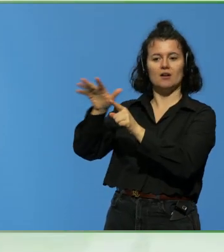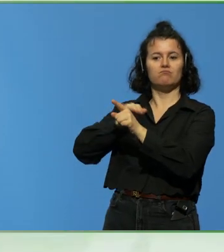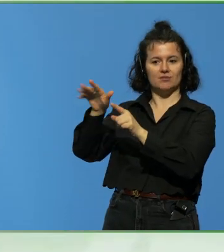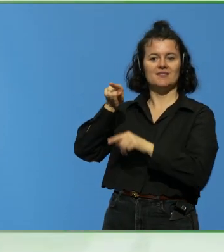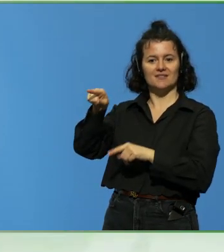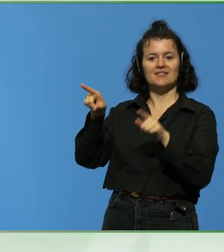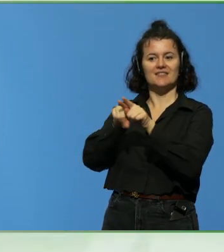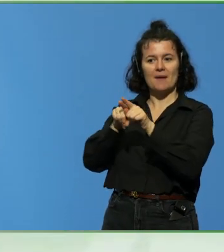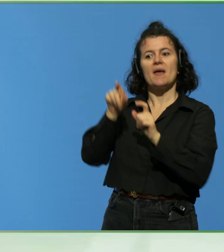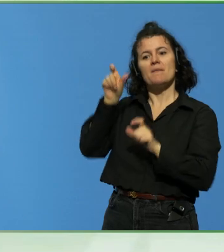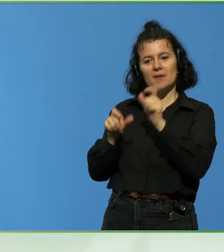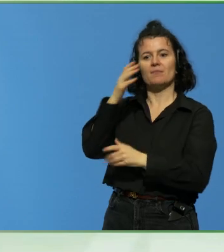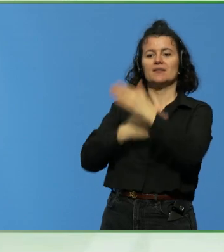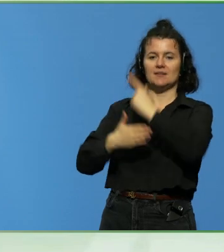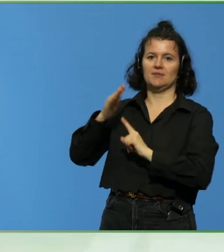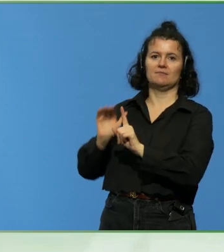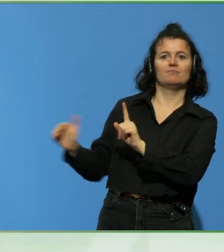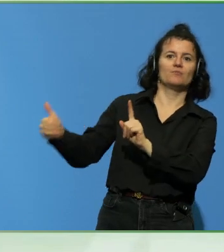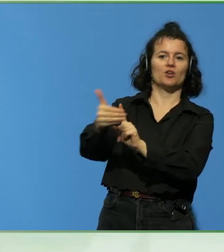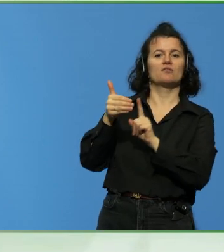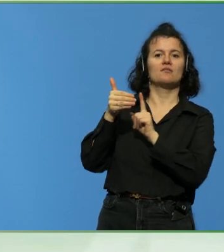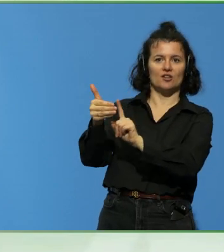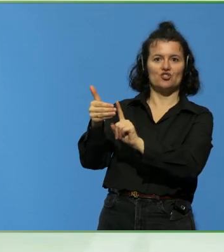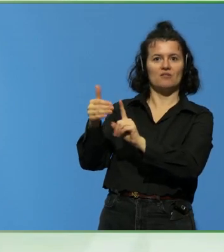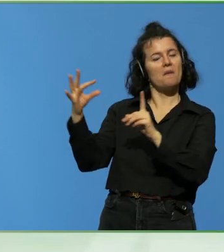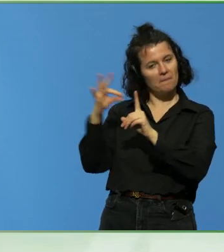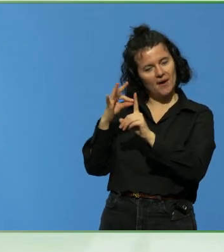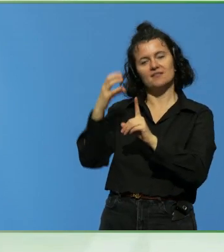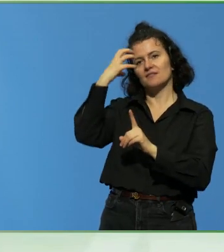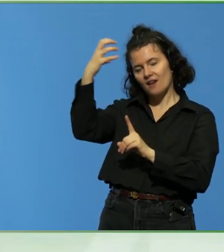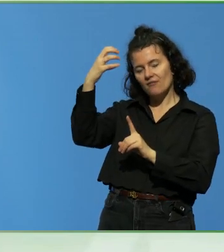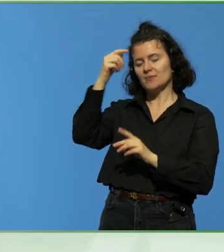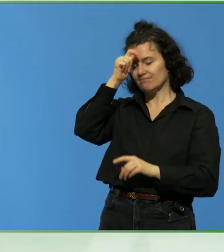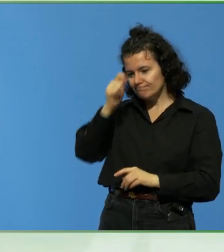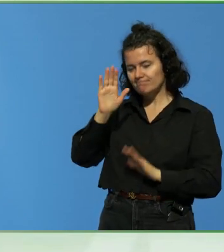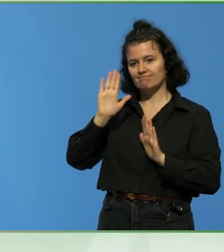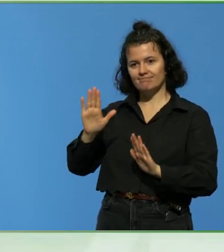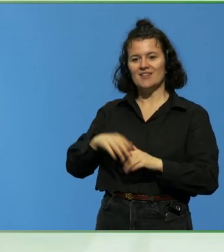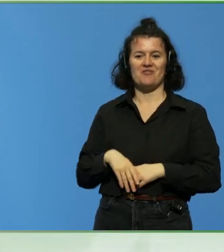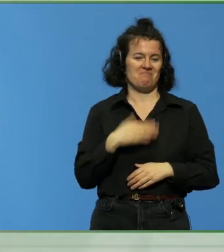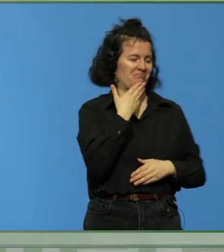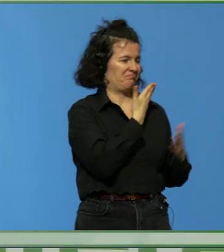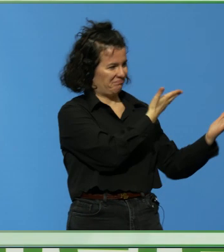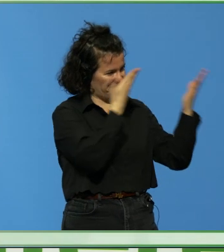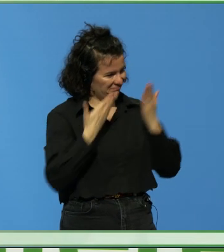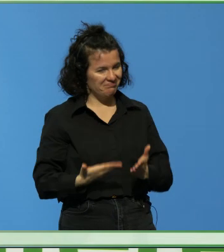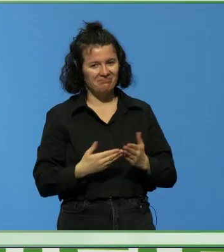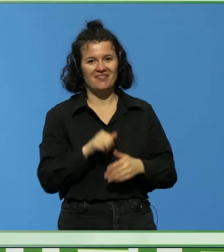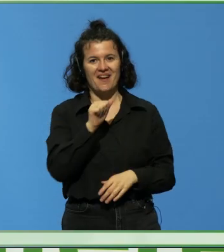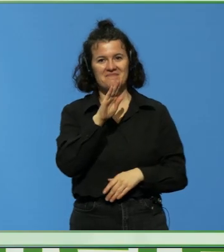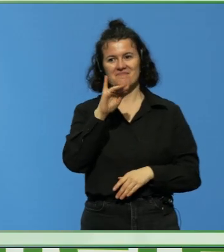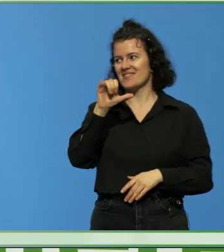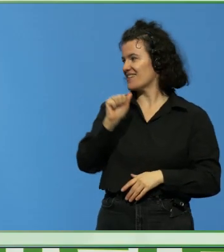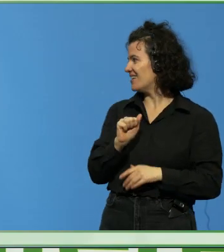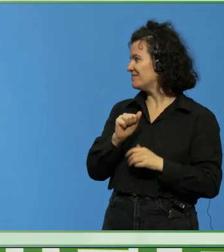and recognized by the government of Pakistan. So we're honored to have you here today. Please, if you could share. Thank you. Thank you so much, Catherine.